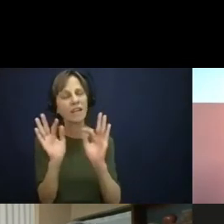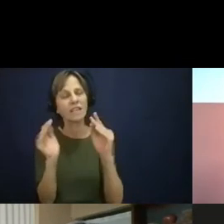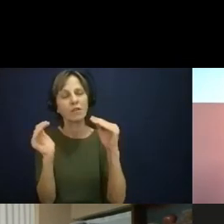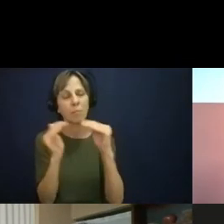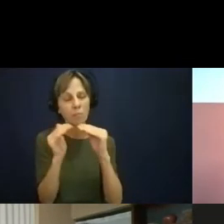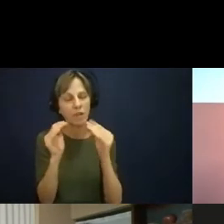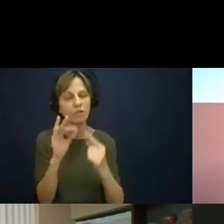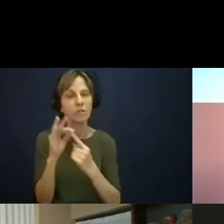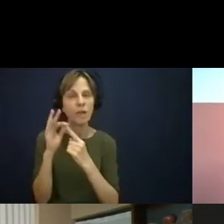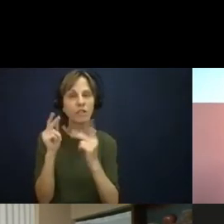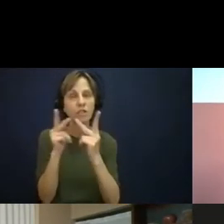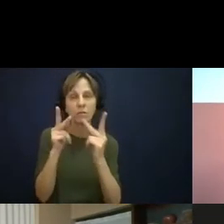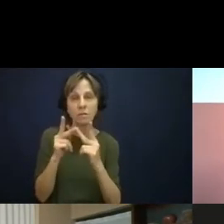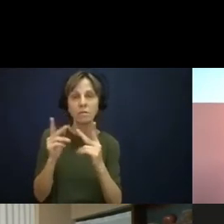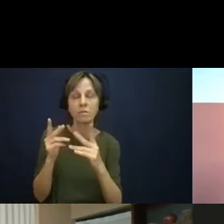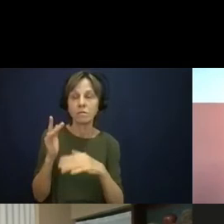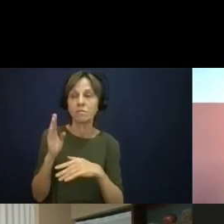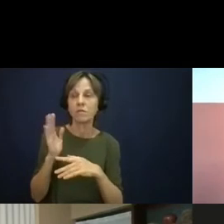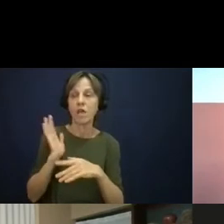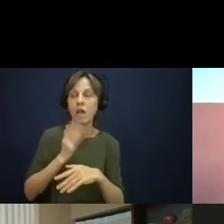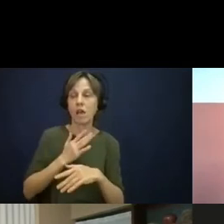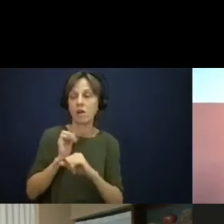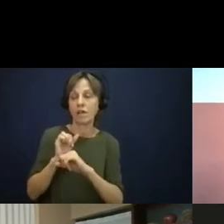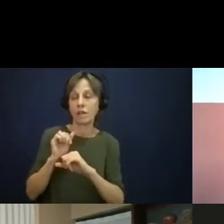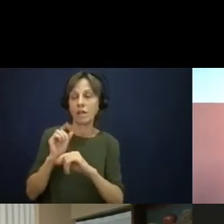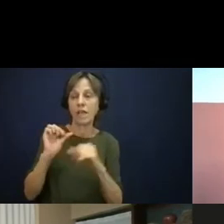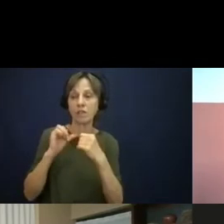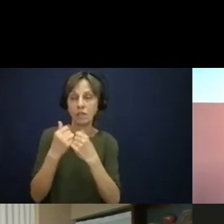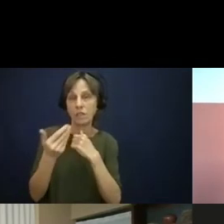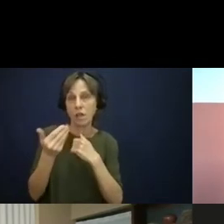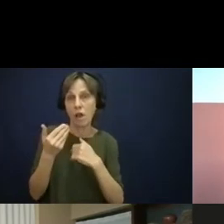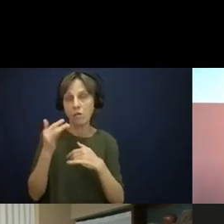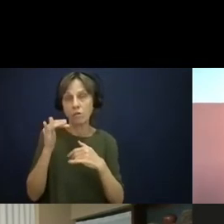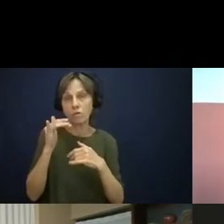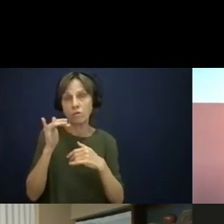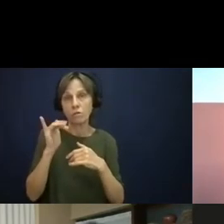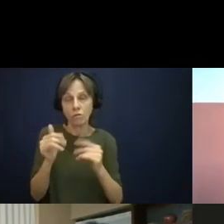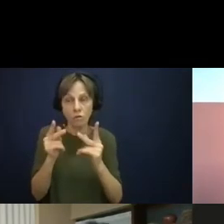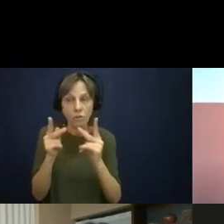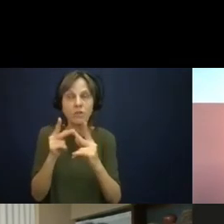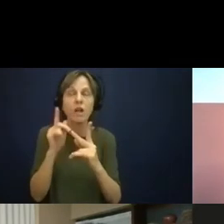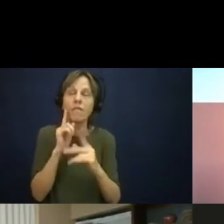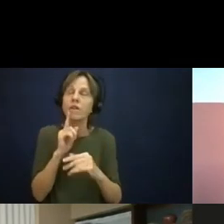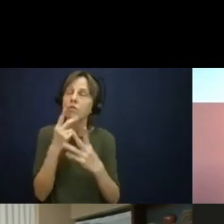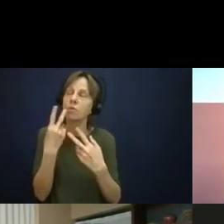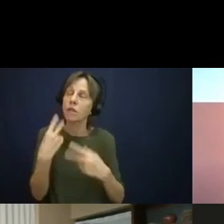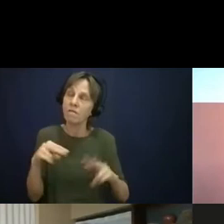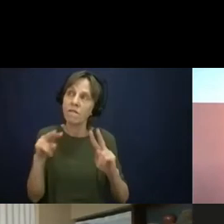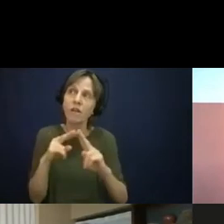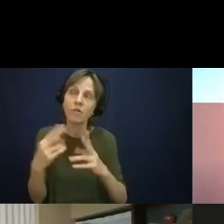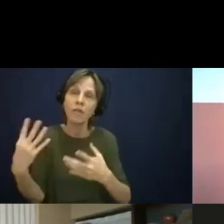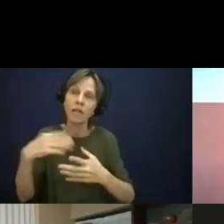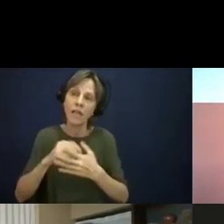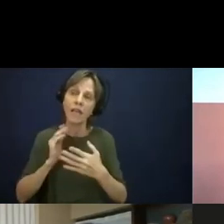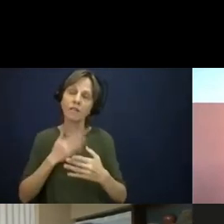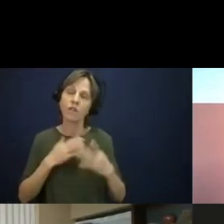positions employed by our agencies. I think those positions are invaluable to truly engaging our clients as partners in our mutual